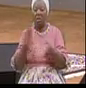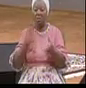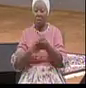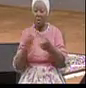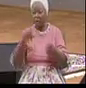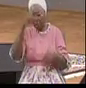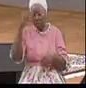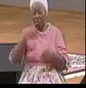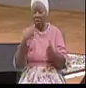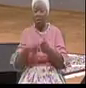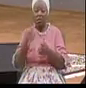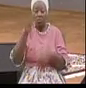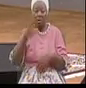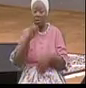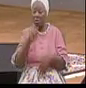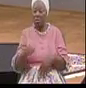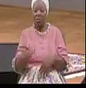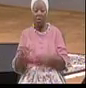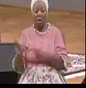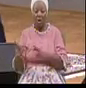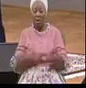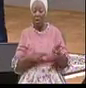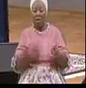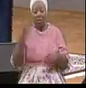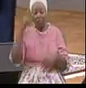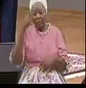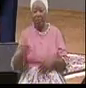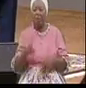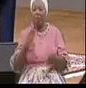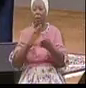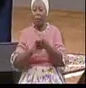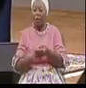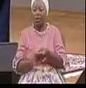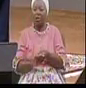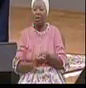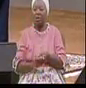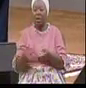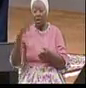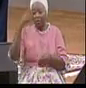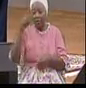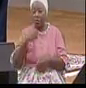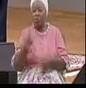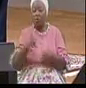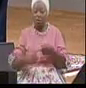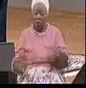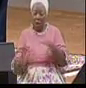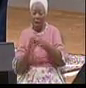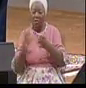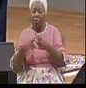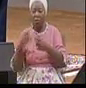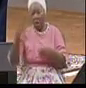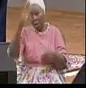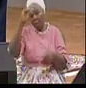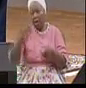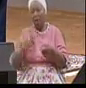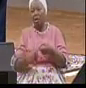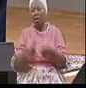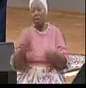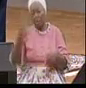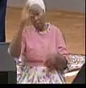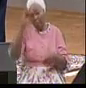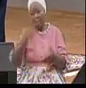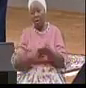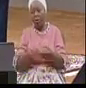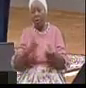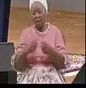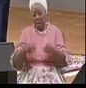is not ready for marriage. For you to cleave to the bridegroom and to abide